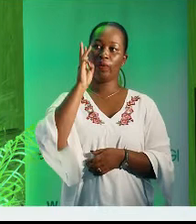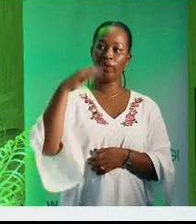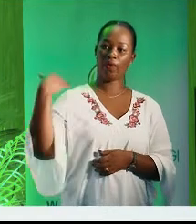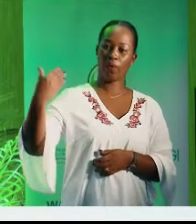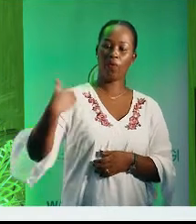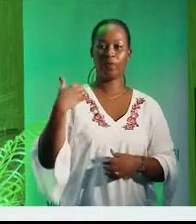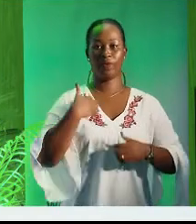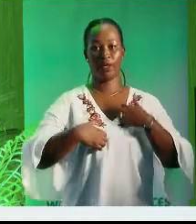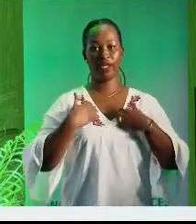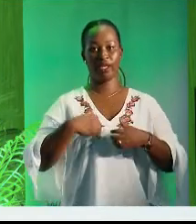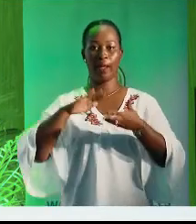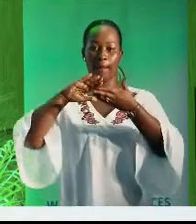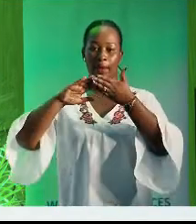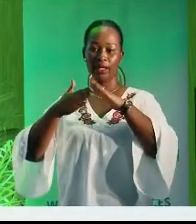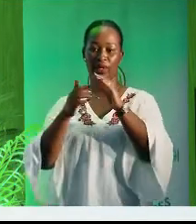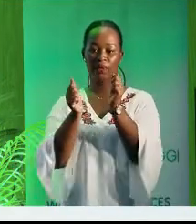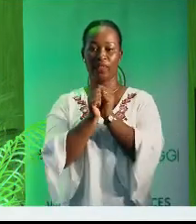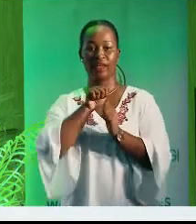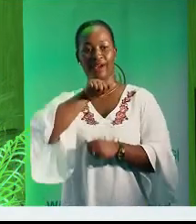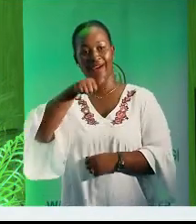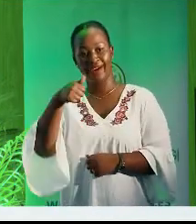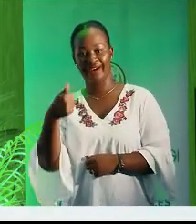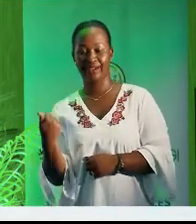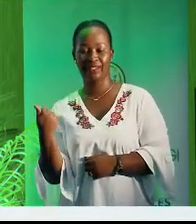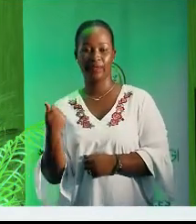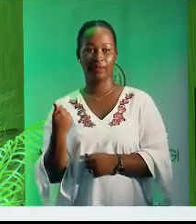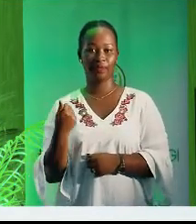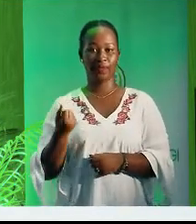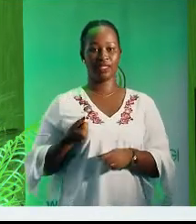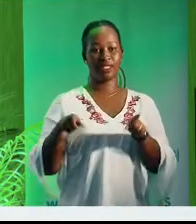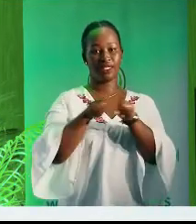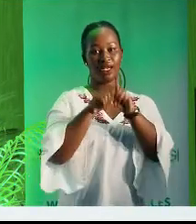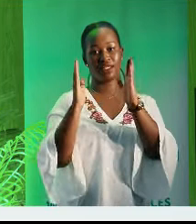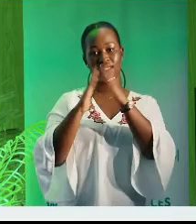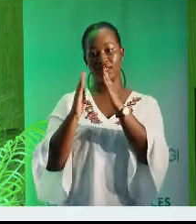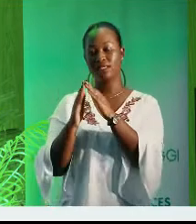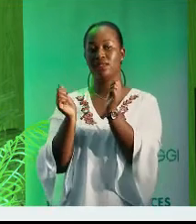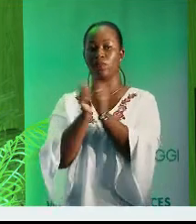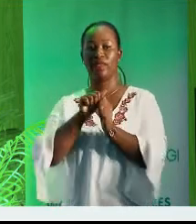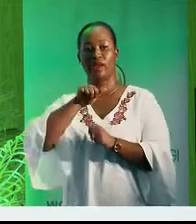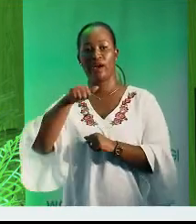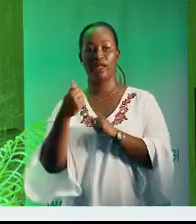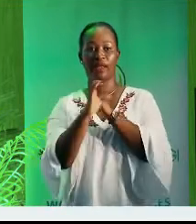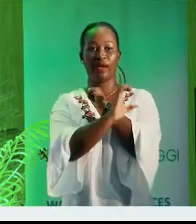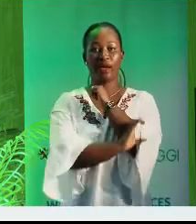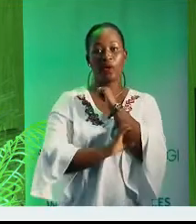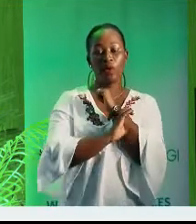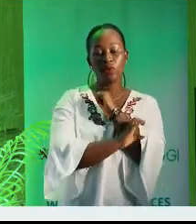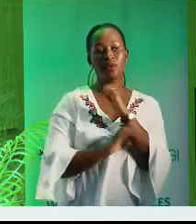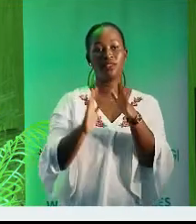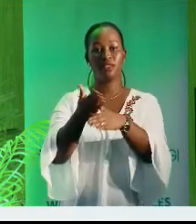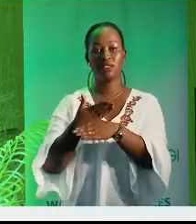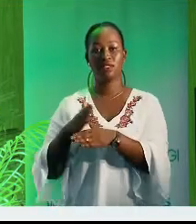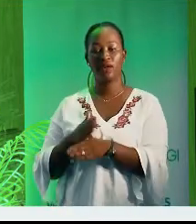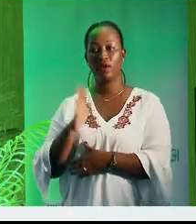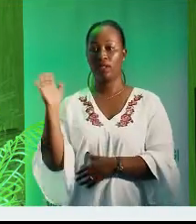willing partnering with other sister cities, with other countries, sharing